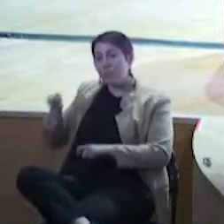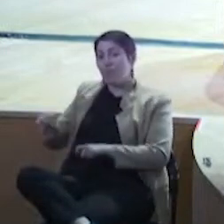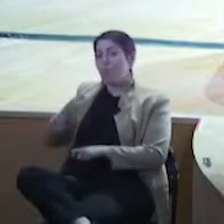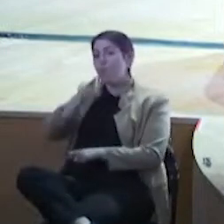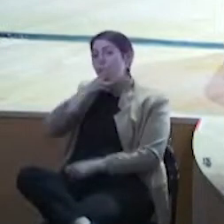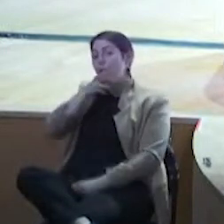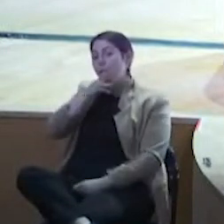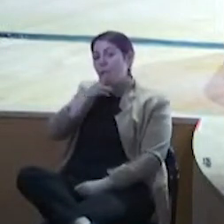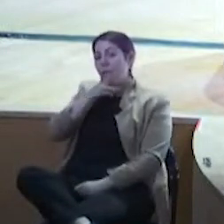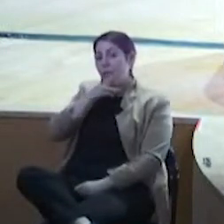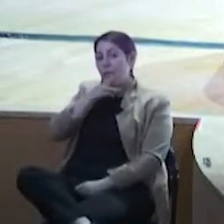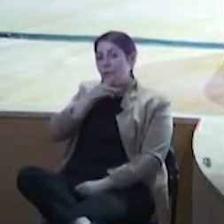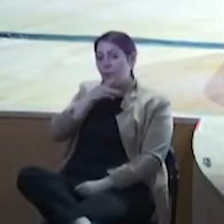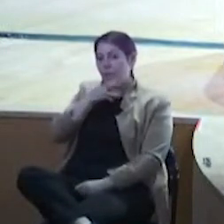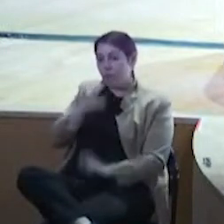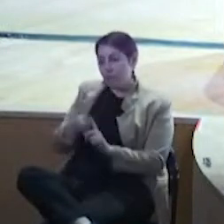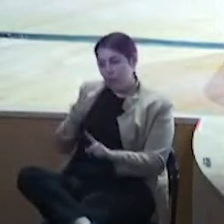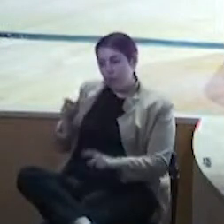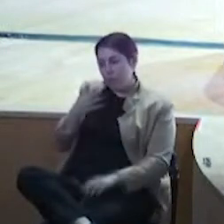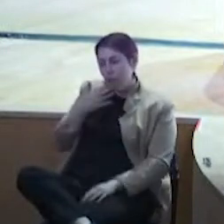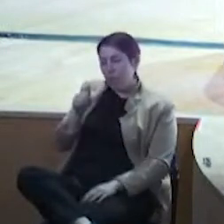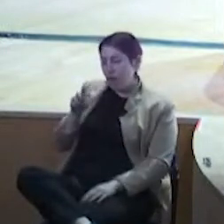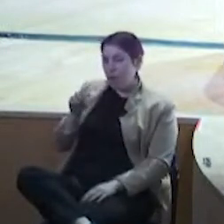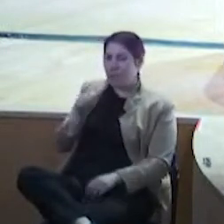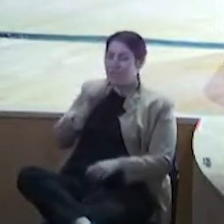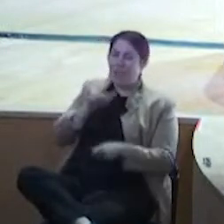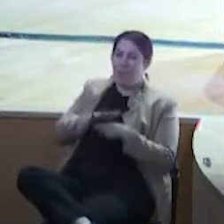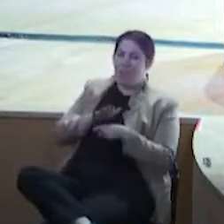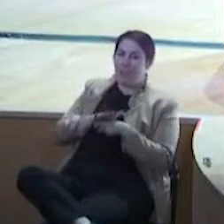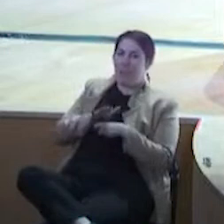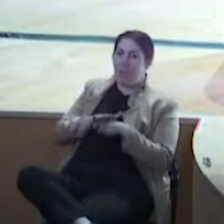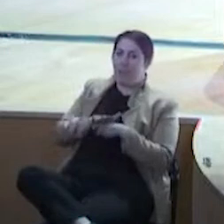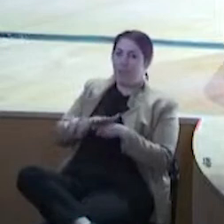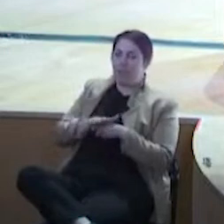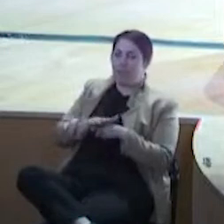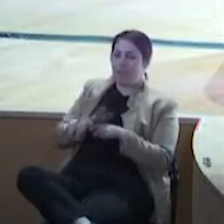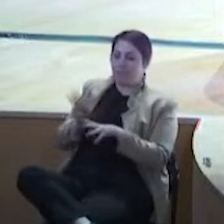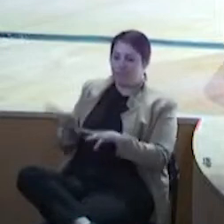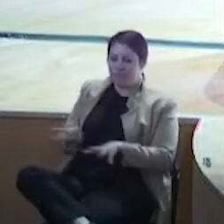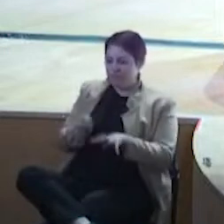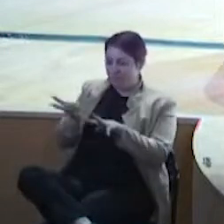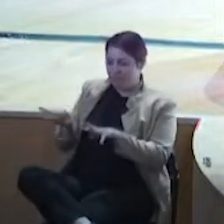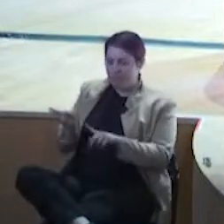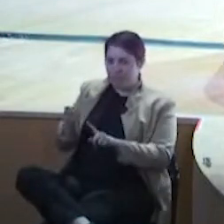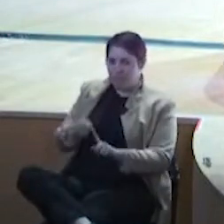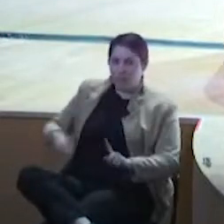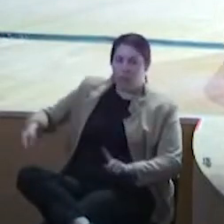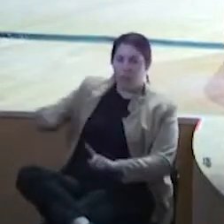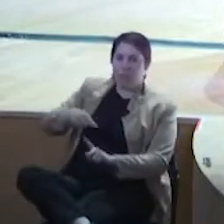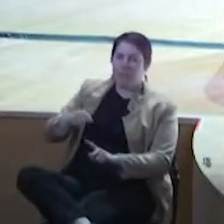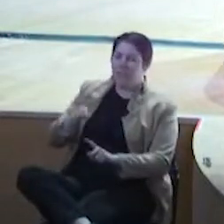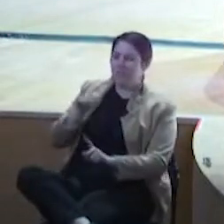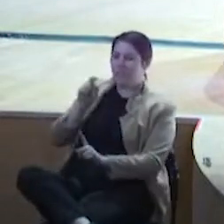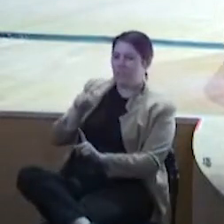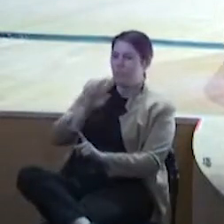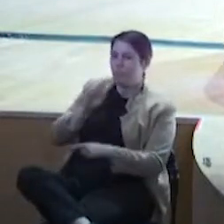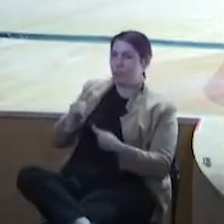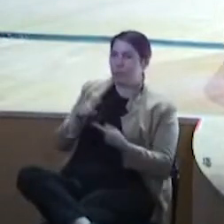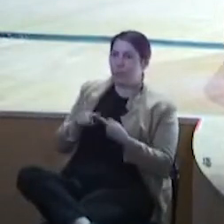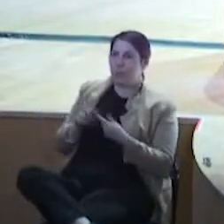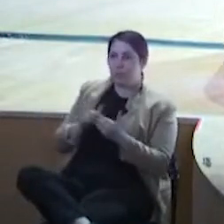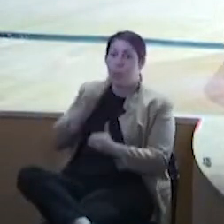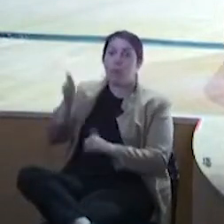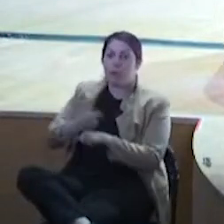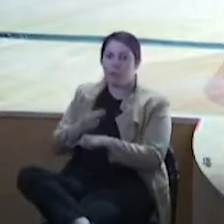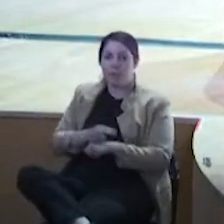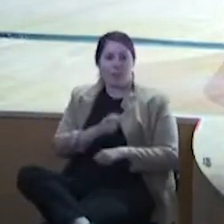that use the Colorado River, and there's not enough runoff. So that's what I was talking about. So. Okay,